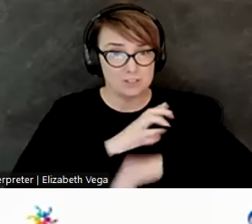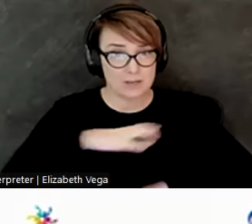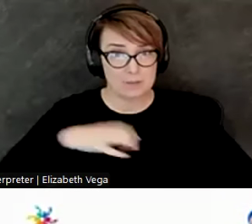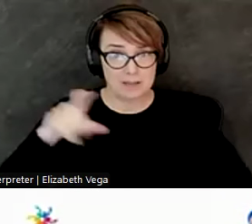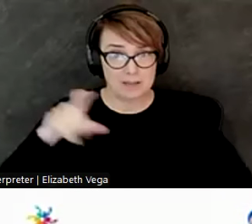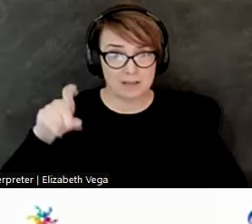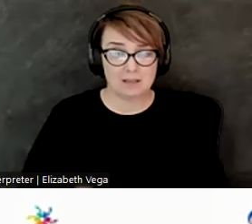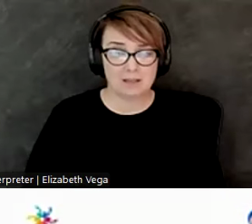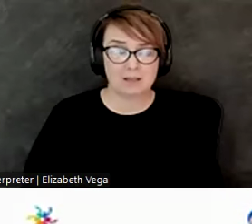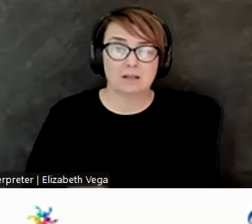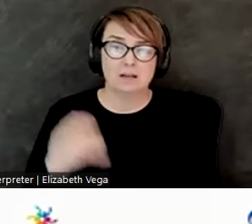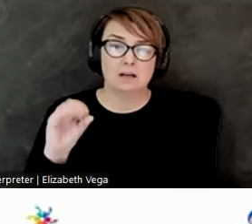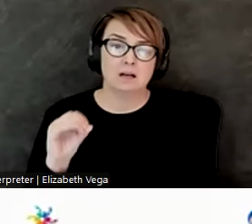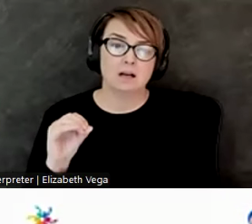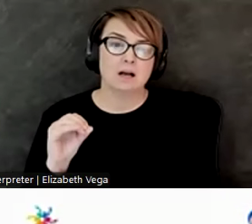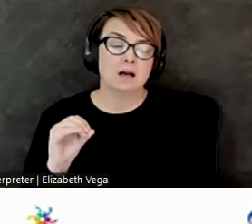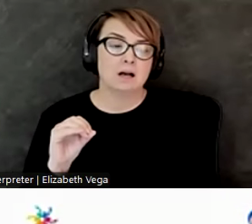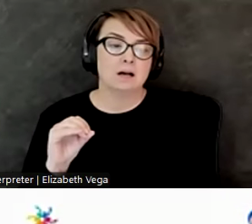Otto,